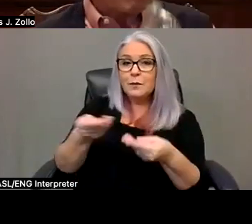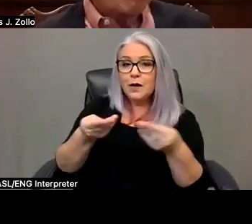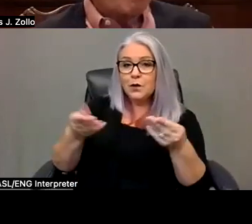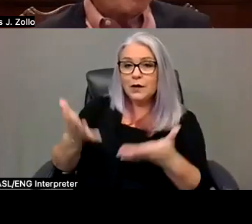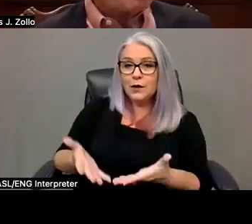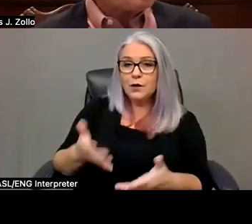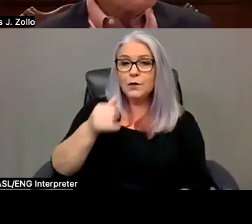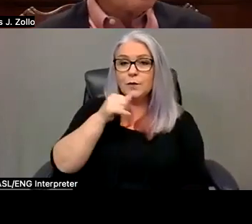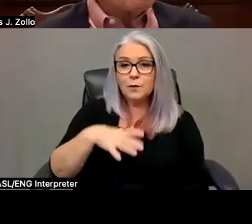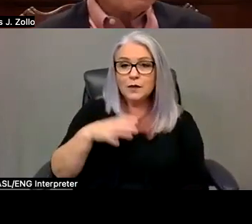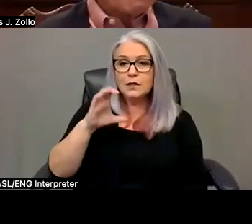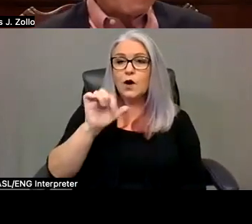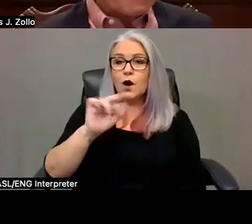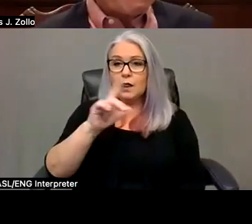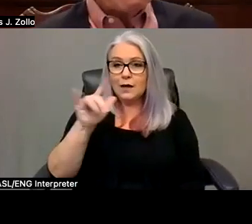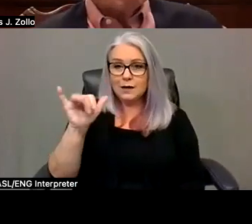Ms. Carlin.